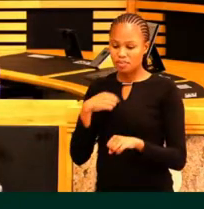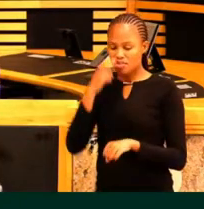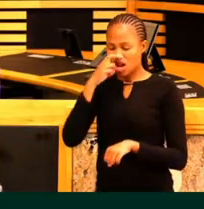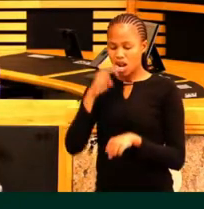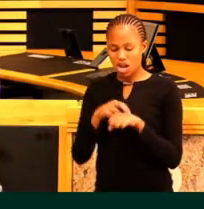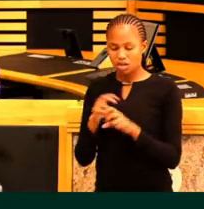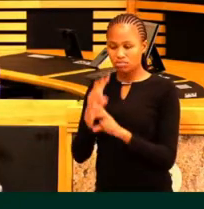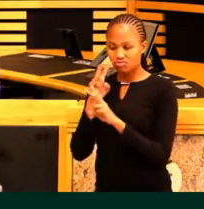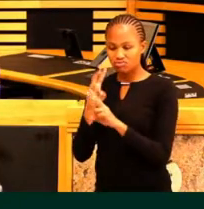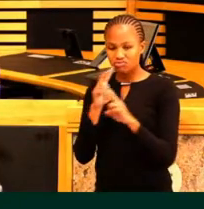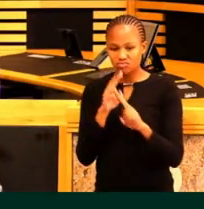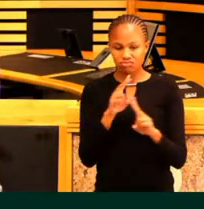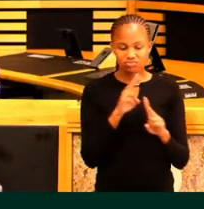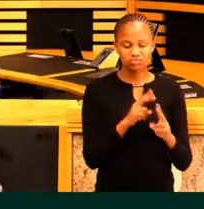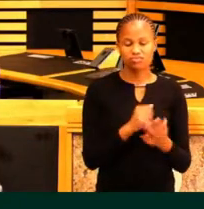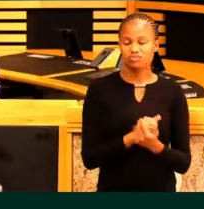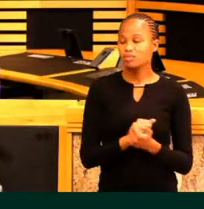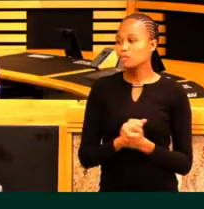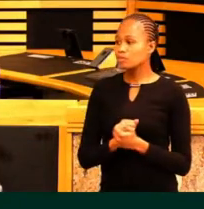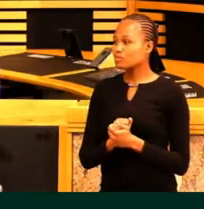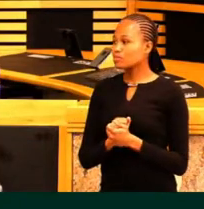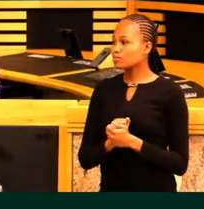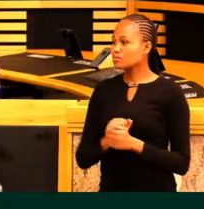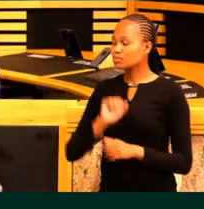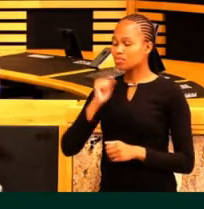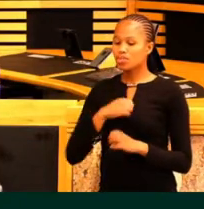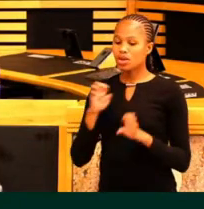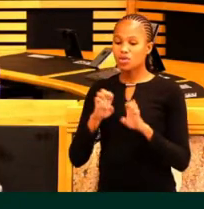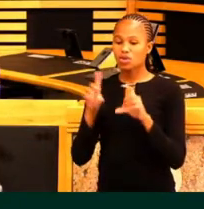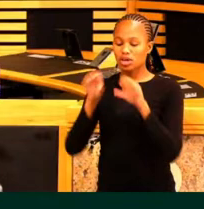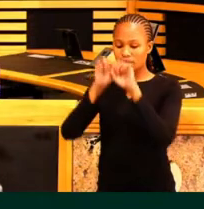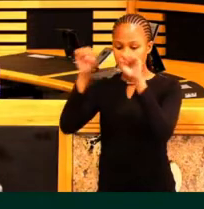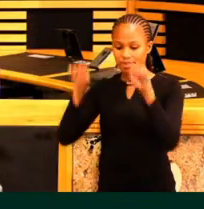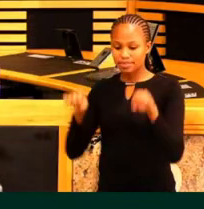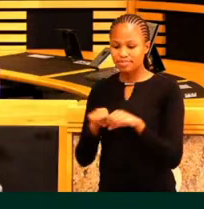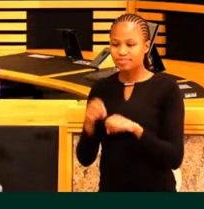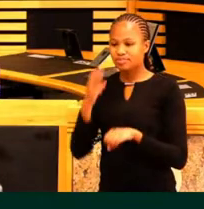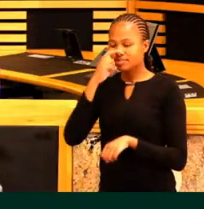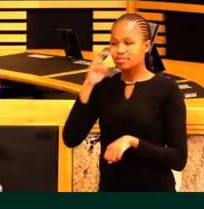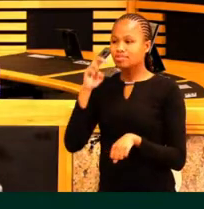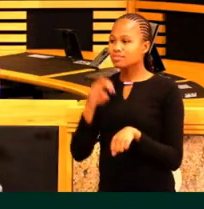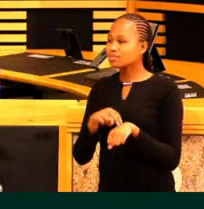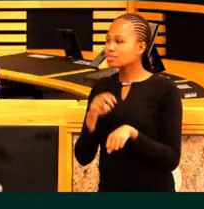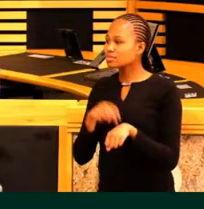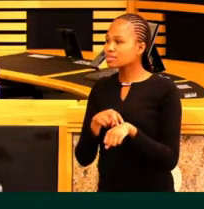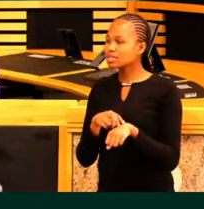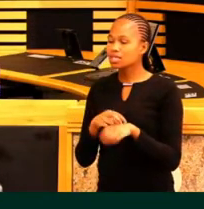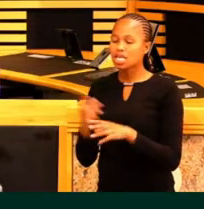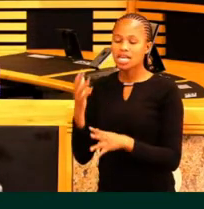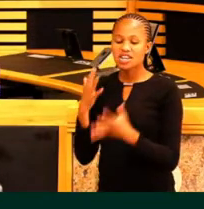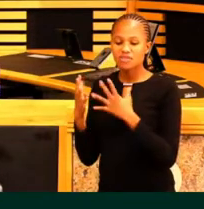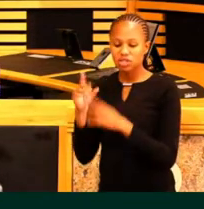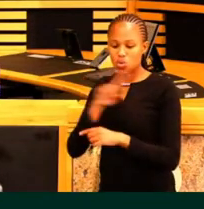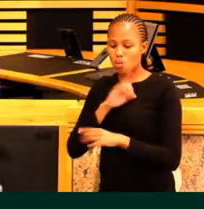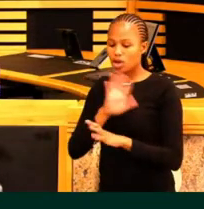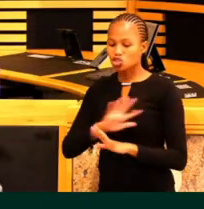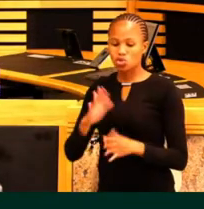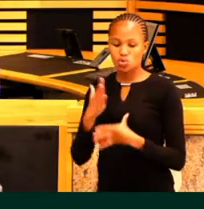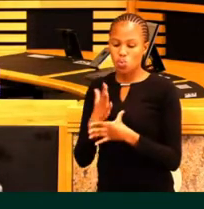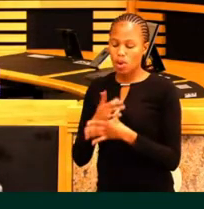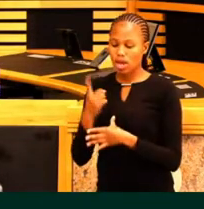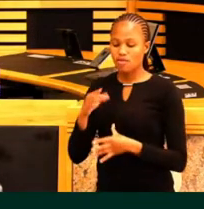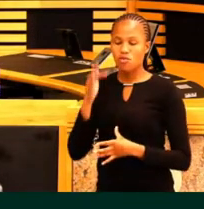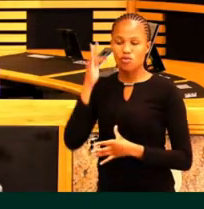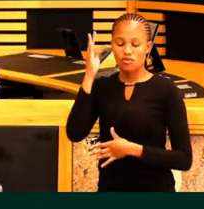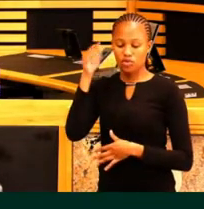we are saying um our education system needs an agent that are revision because it is not working for the